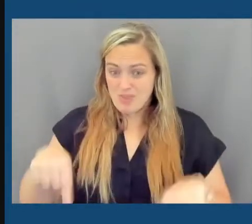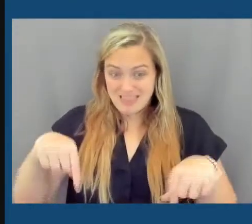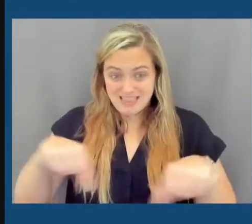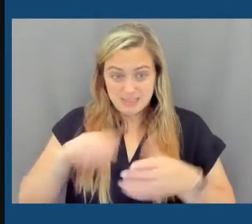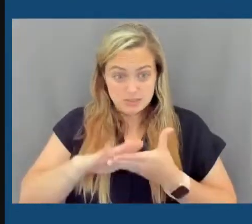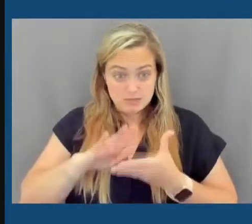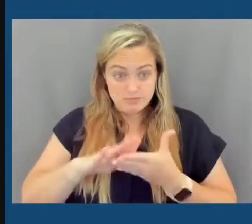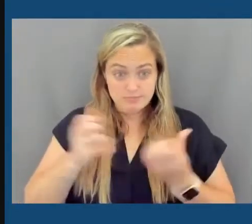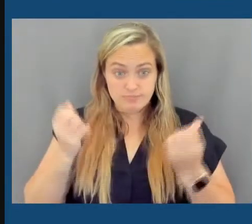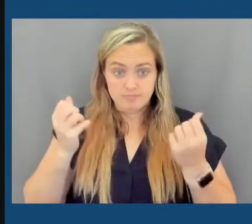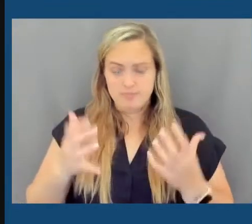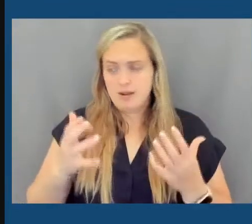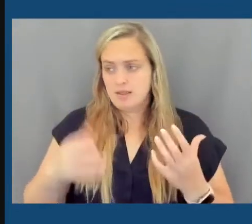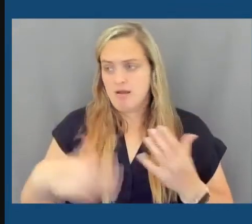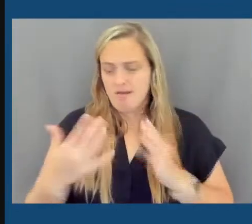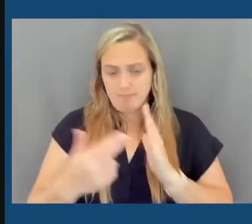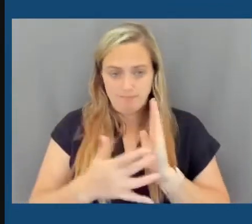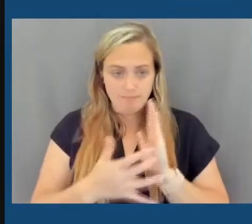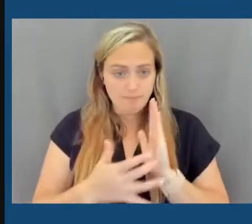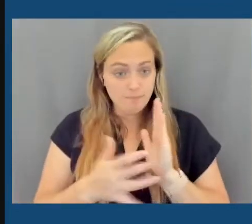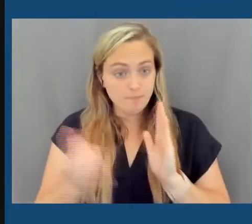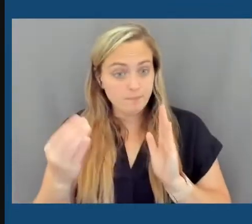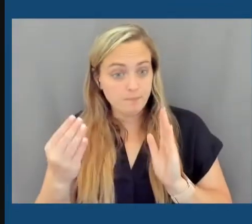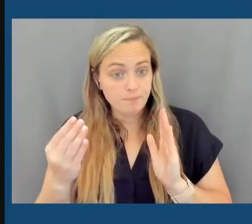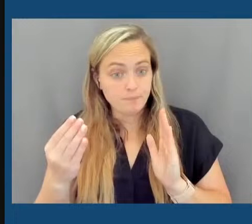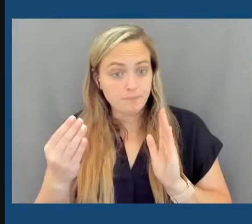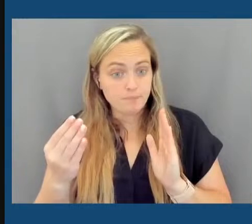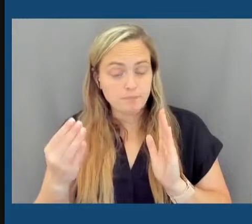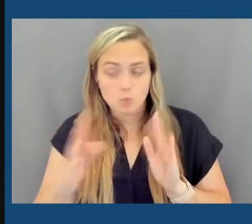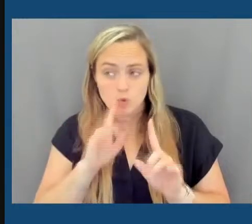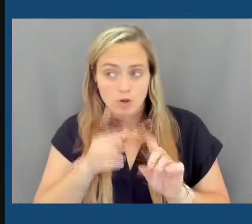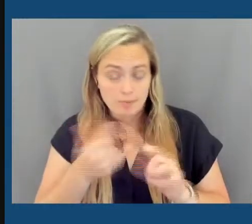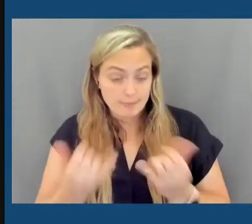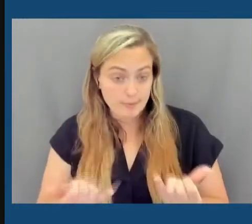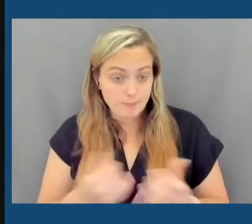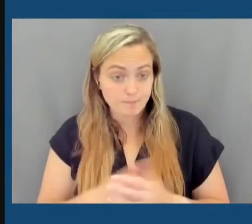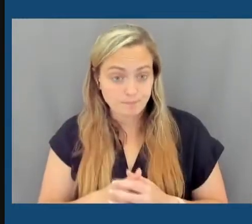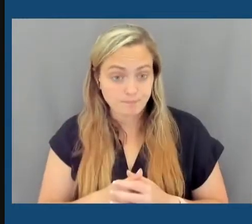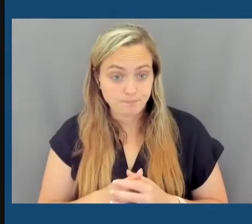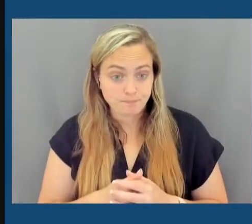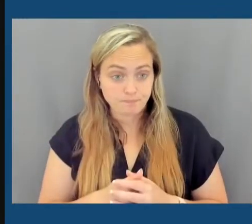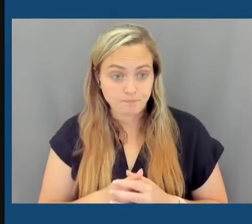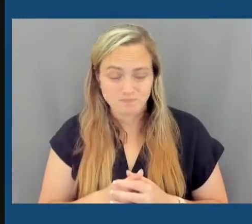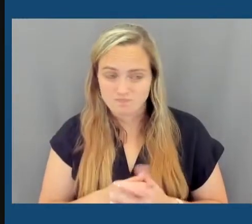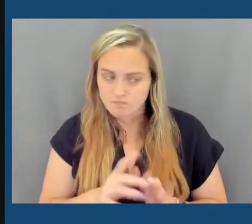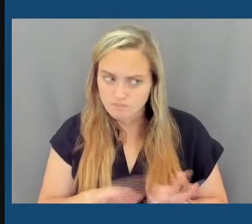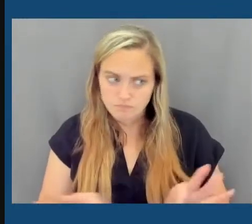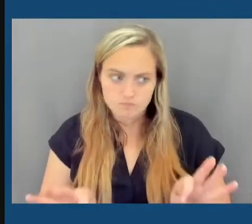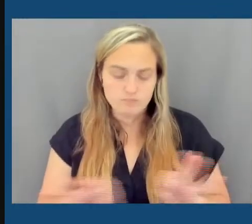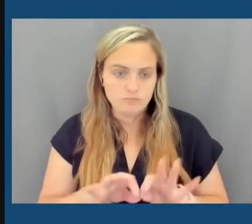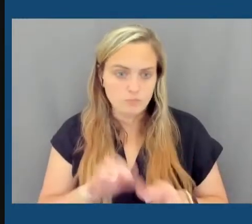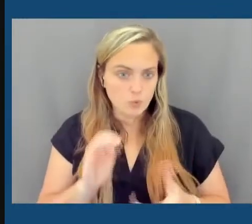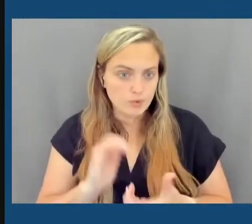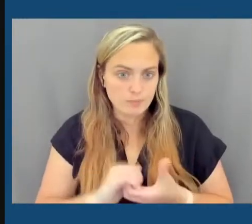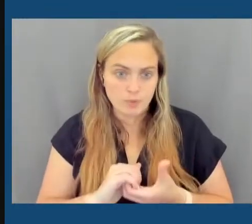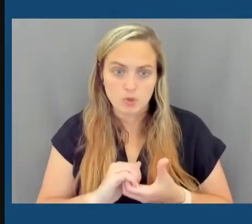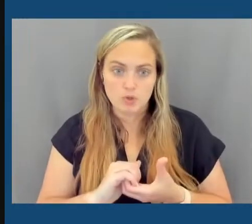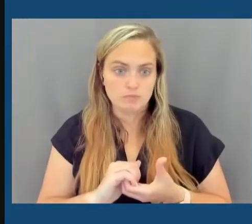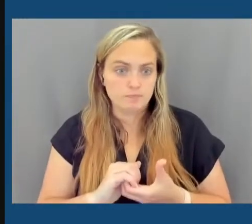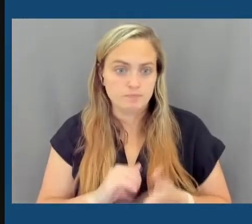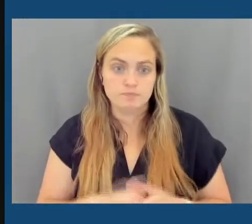many of the high-tech jobs that we are all talking about right now, a critical partner in there every step of the